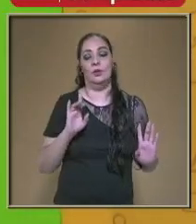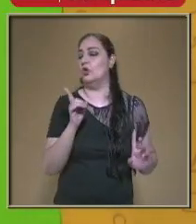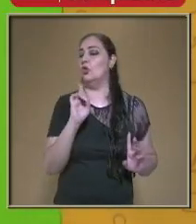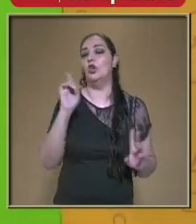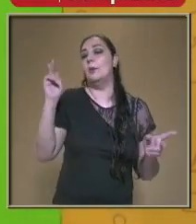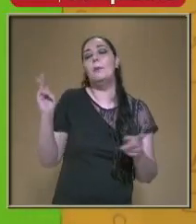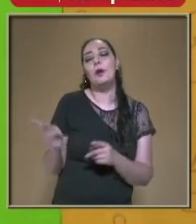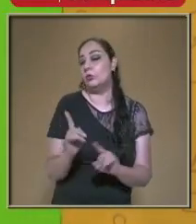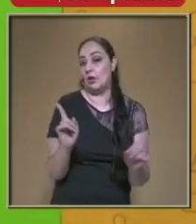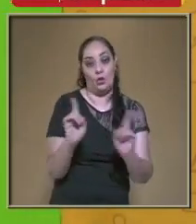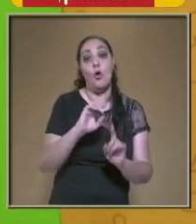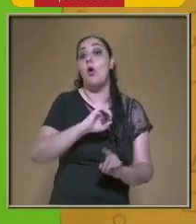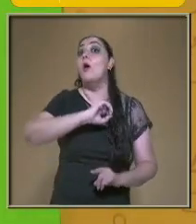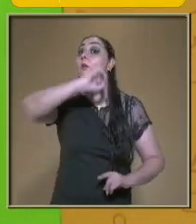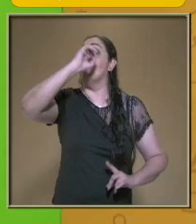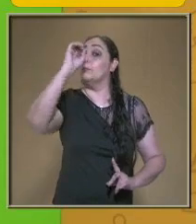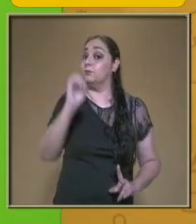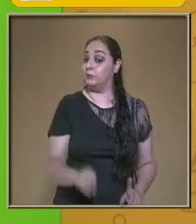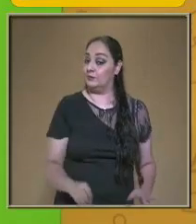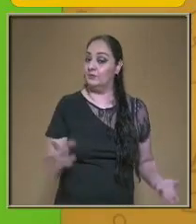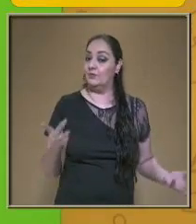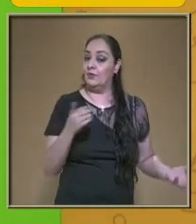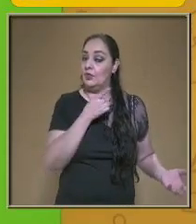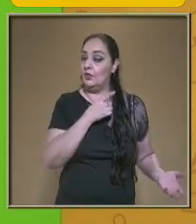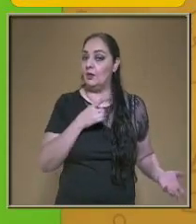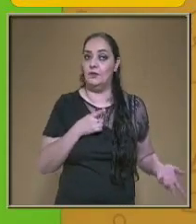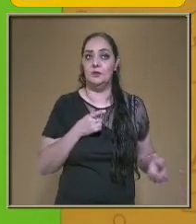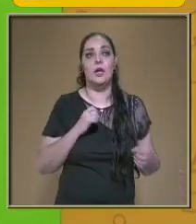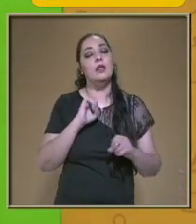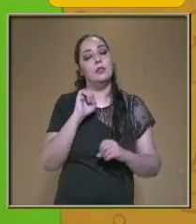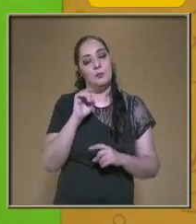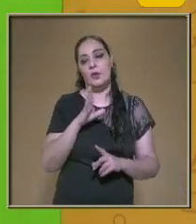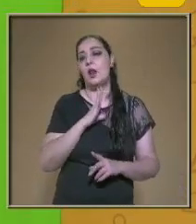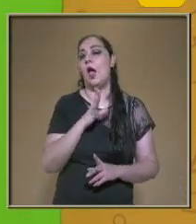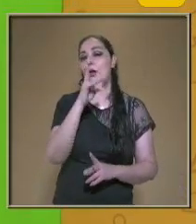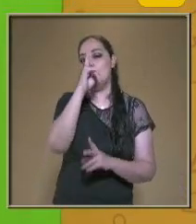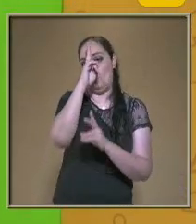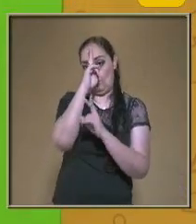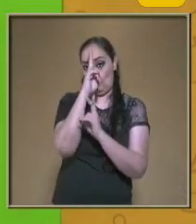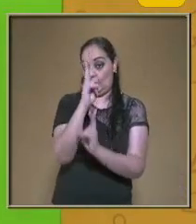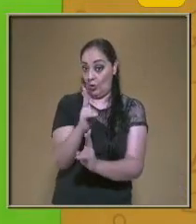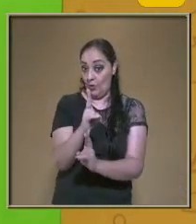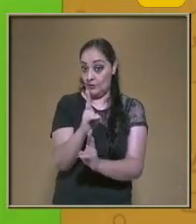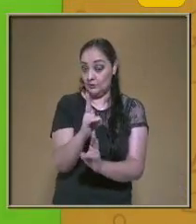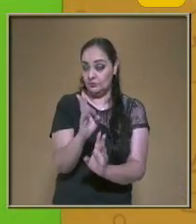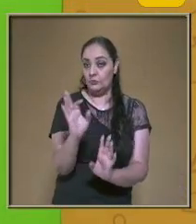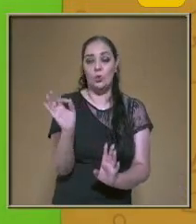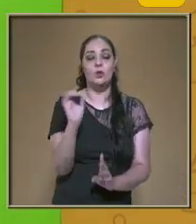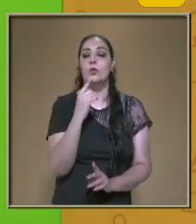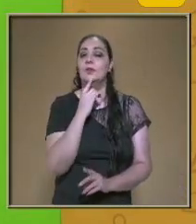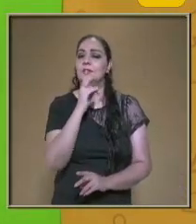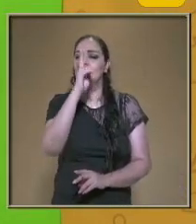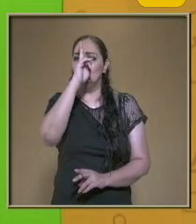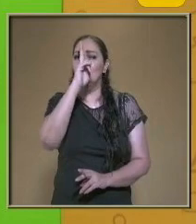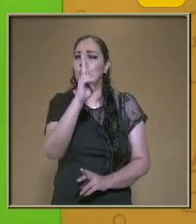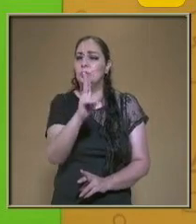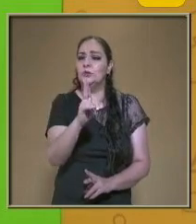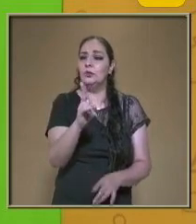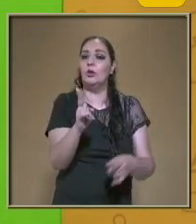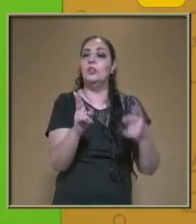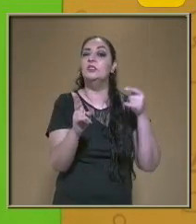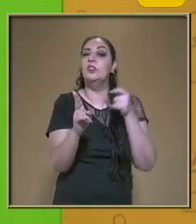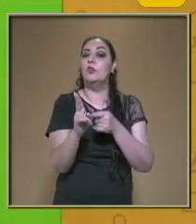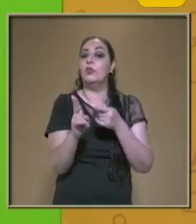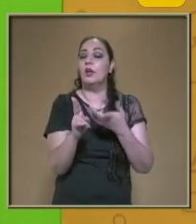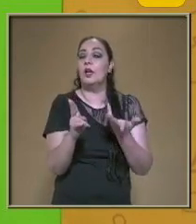option. This is an obligation. Then we got prohibition. At the time that we say prohibition, prohibition means